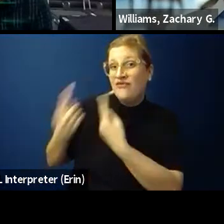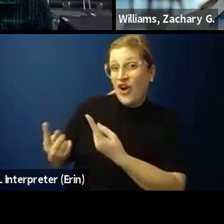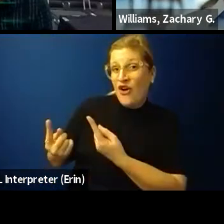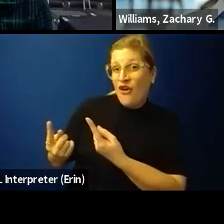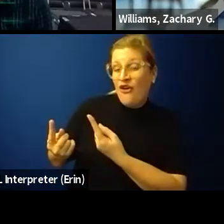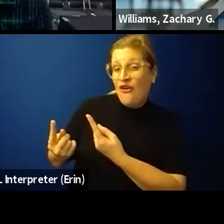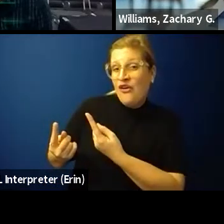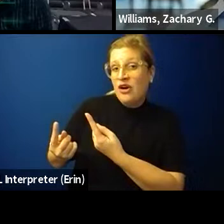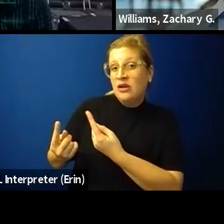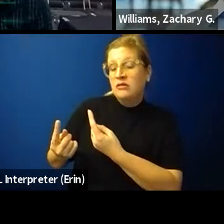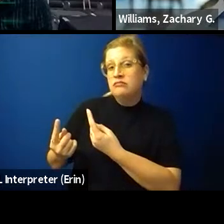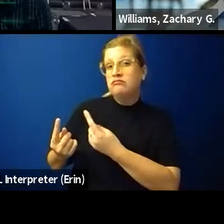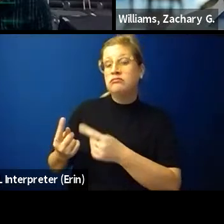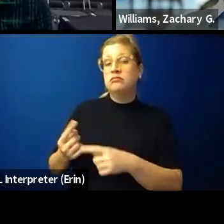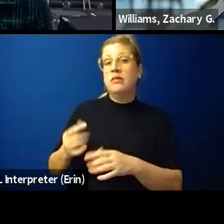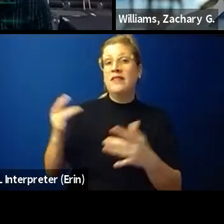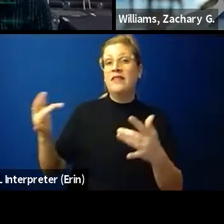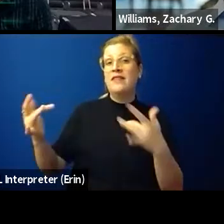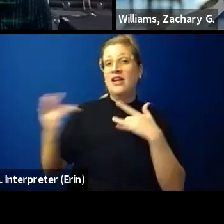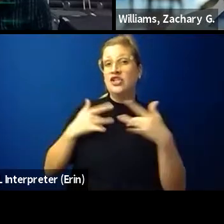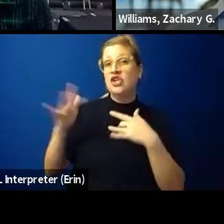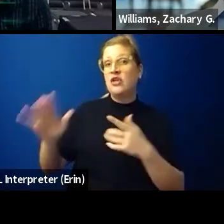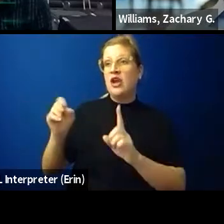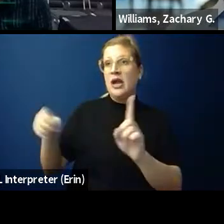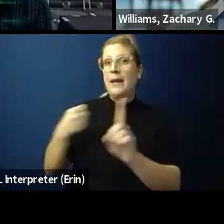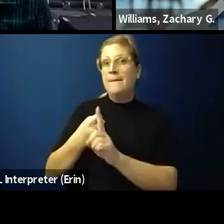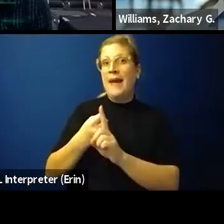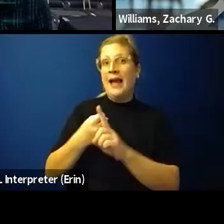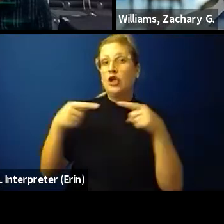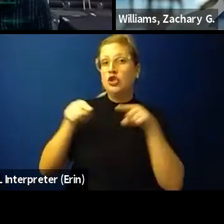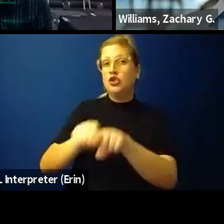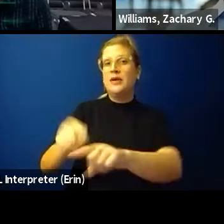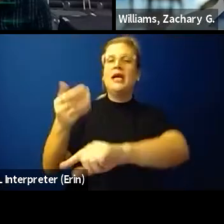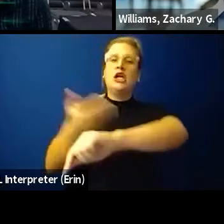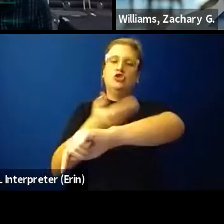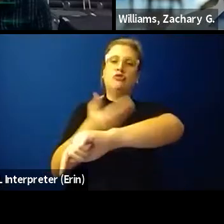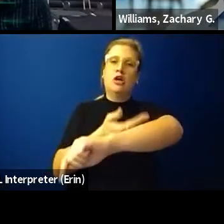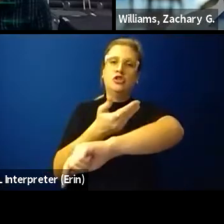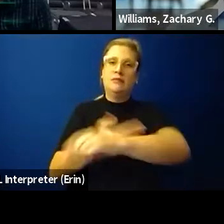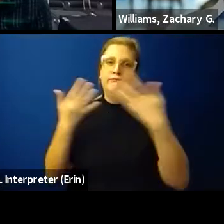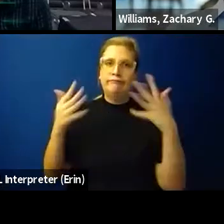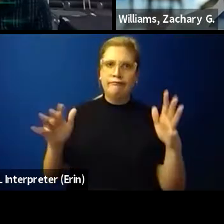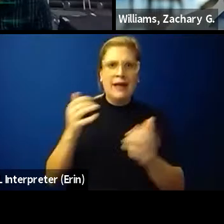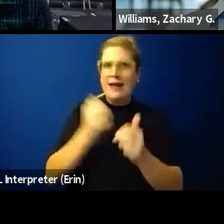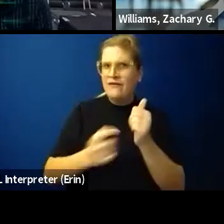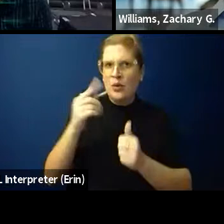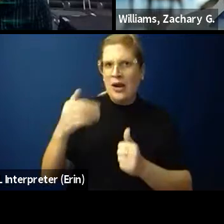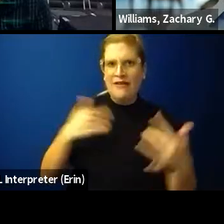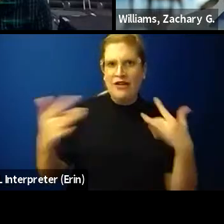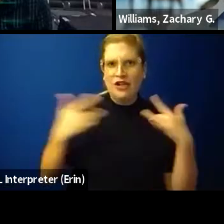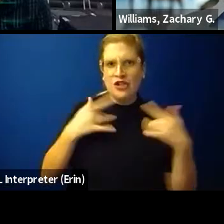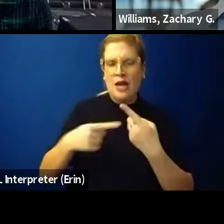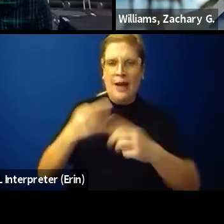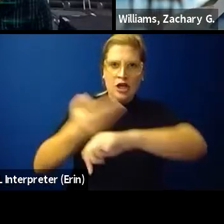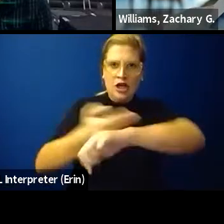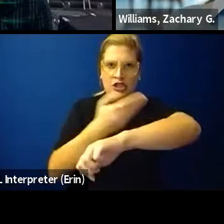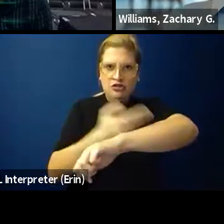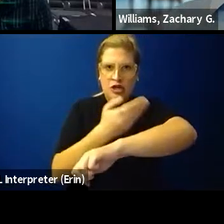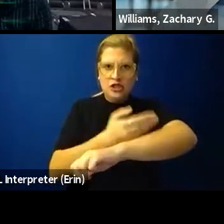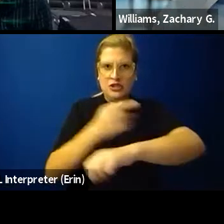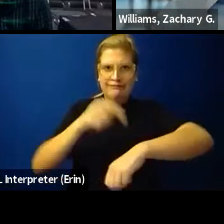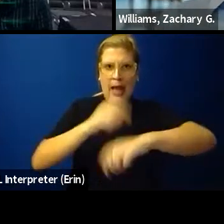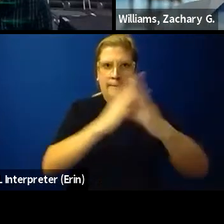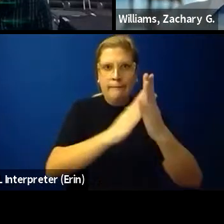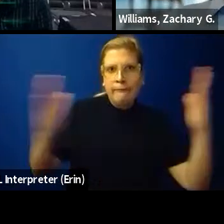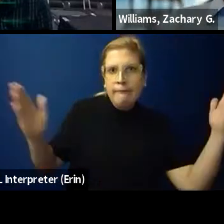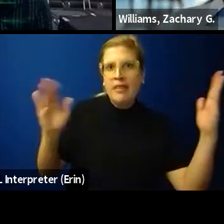a concern with just their impact during construction, which obviously everyone has a concern about that. And it's completely understandable